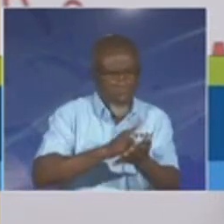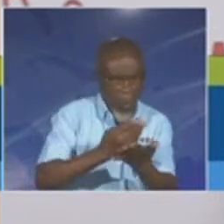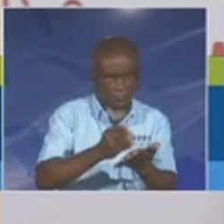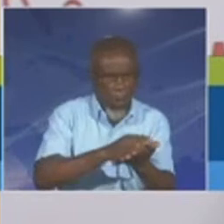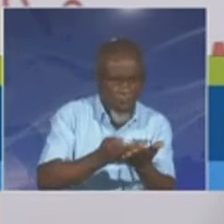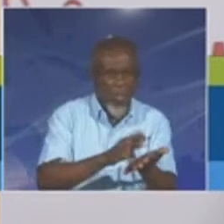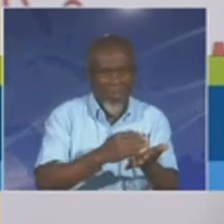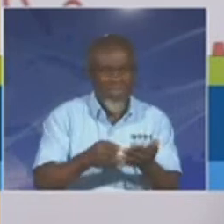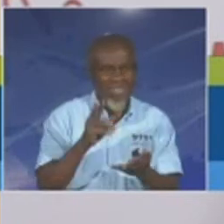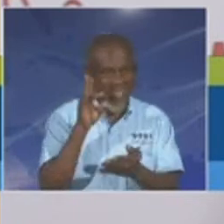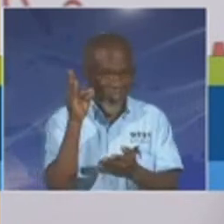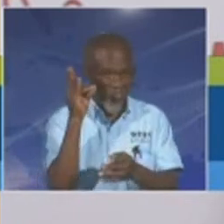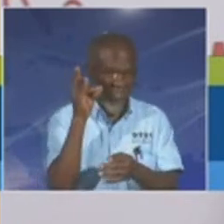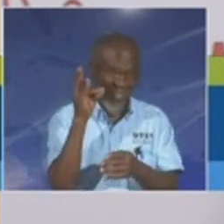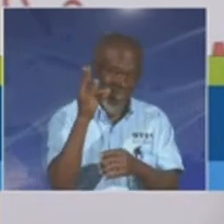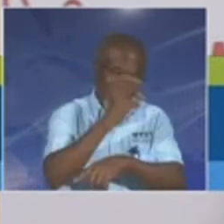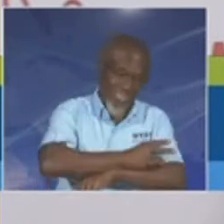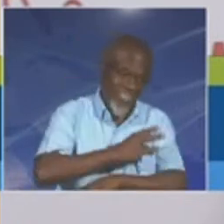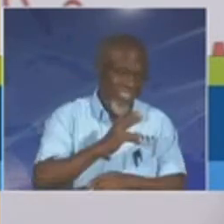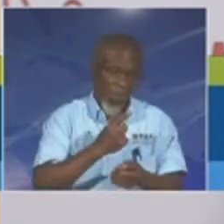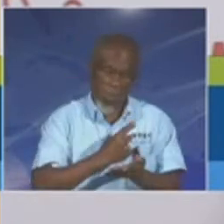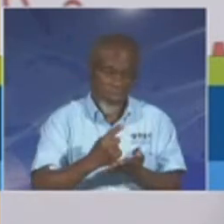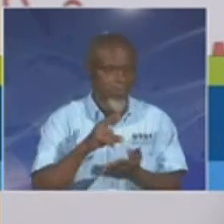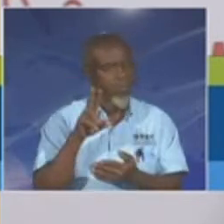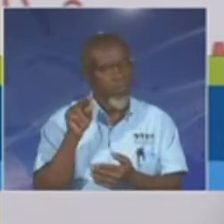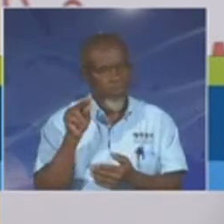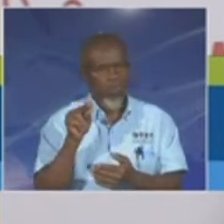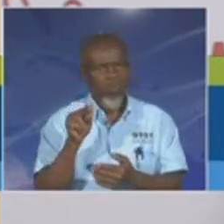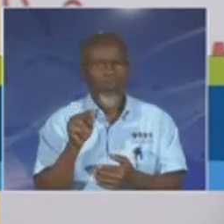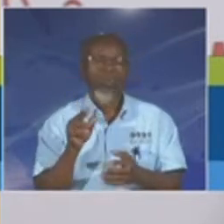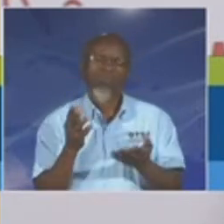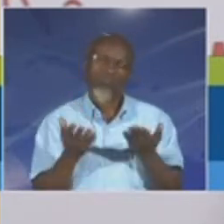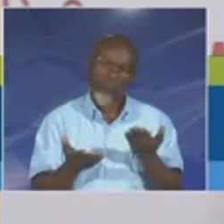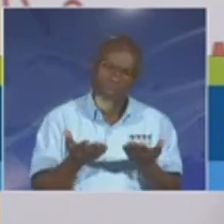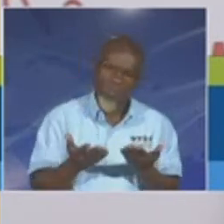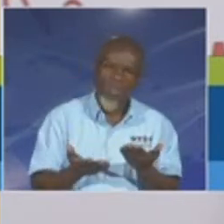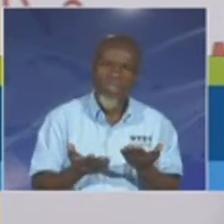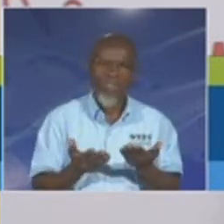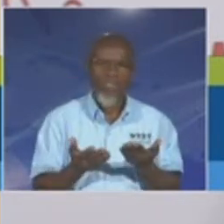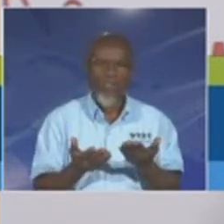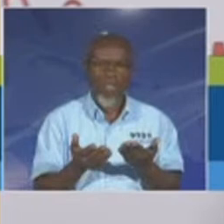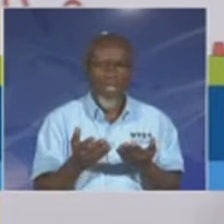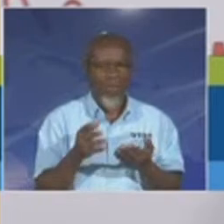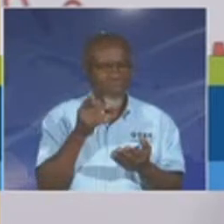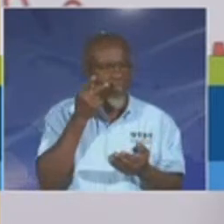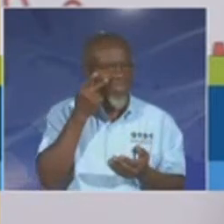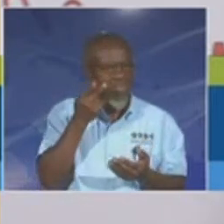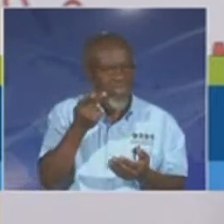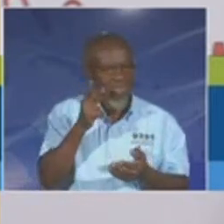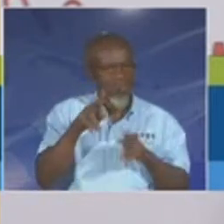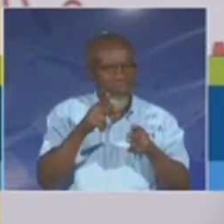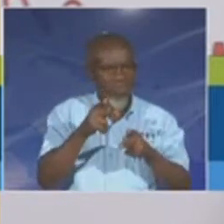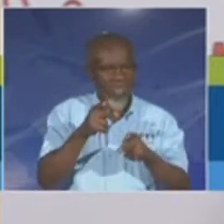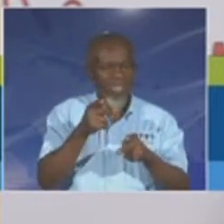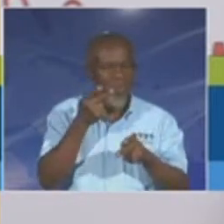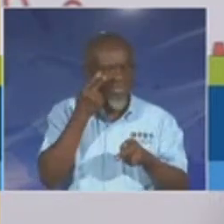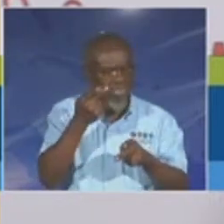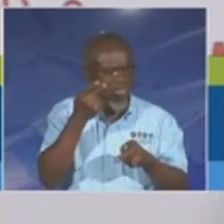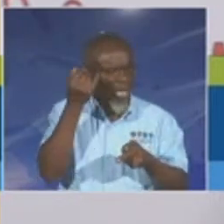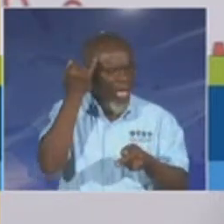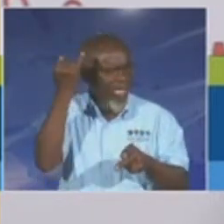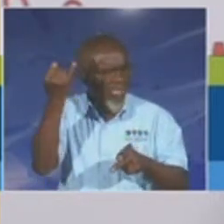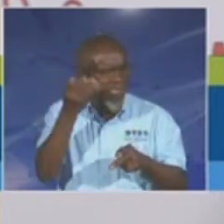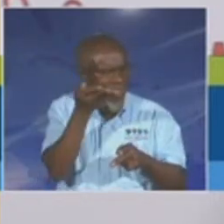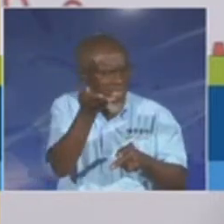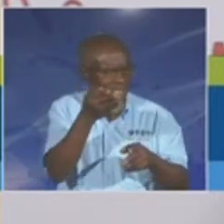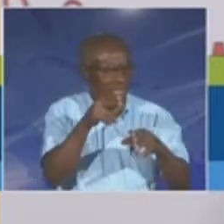and it's a big ask. So what we can look at is perhaps even I've seen, ideas on YouTube, and so what people do is